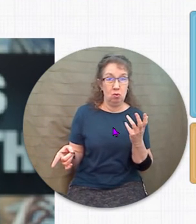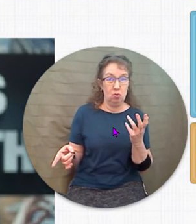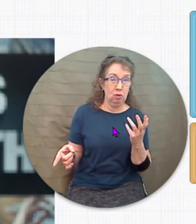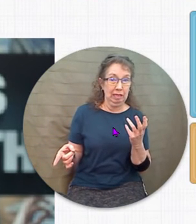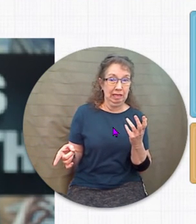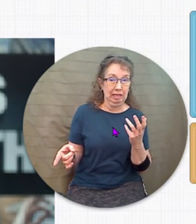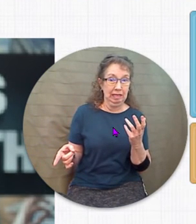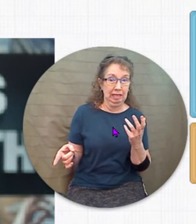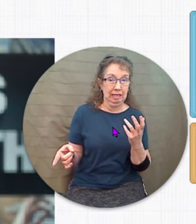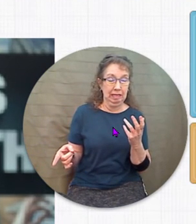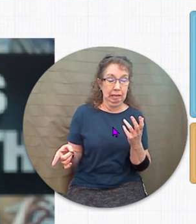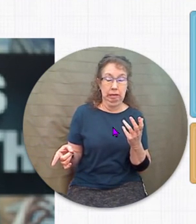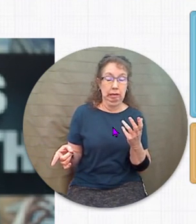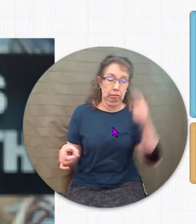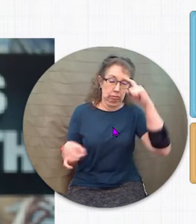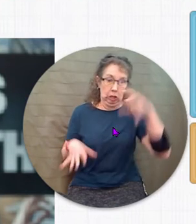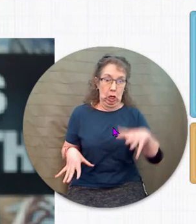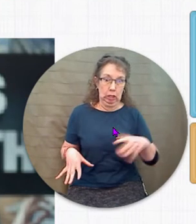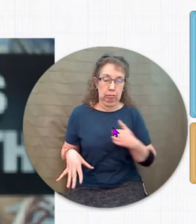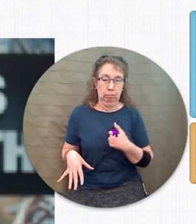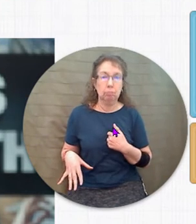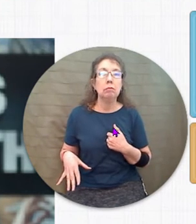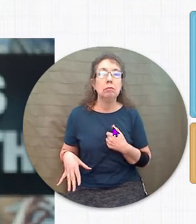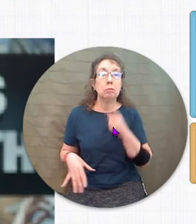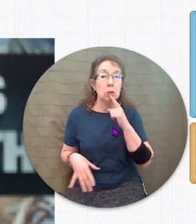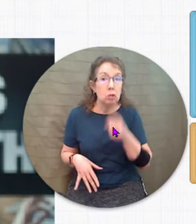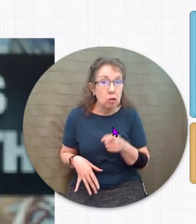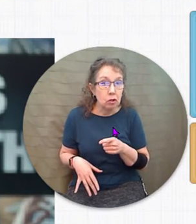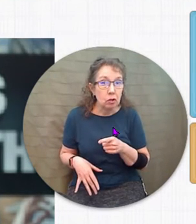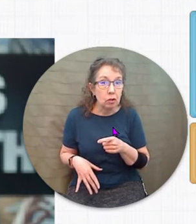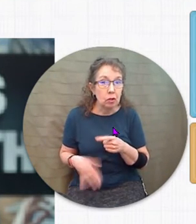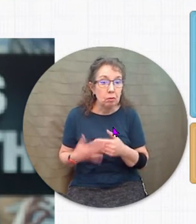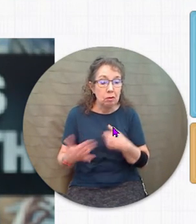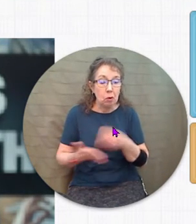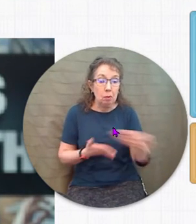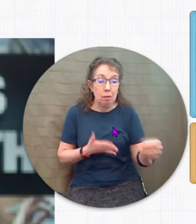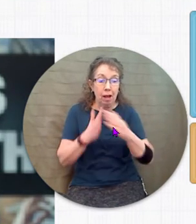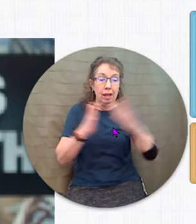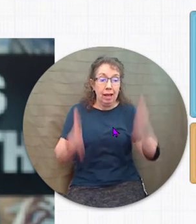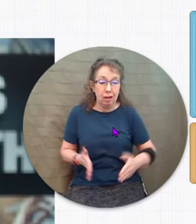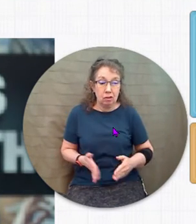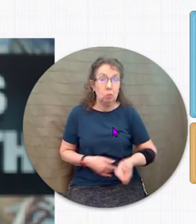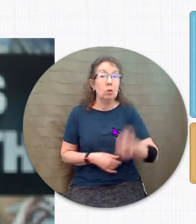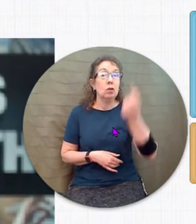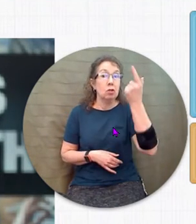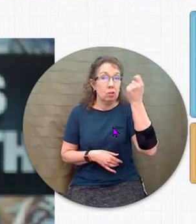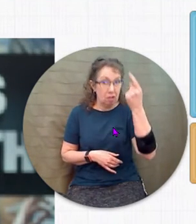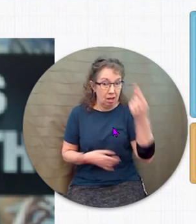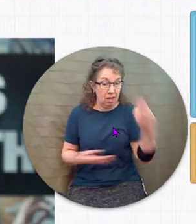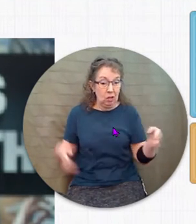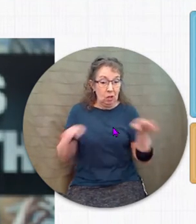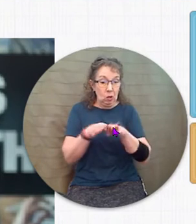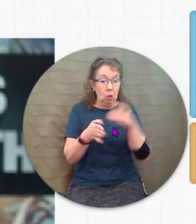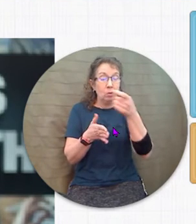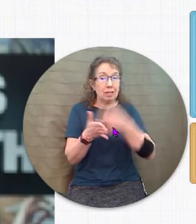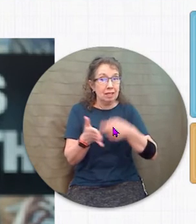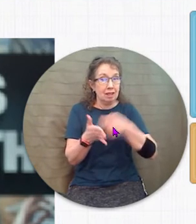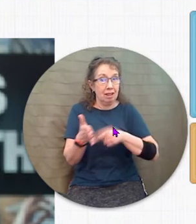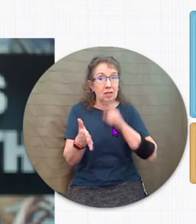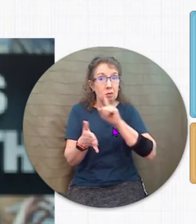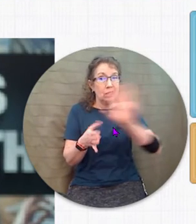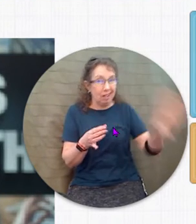is kind of mind-blowing. So make sure you go into buying a house with eyes wide open, because closing costs can really